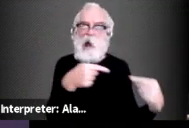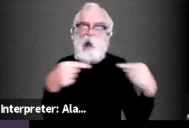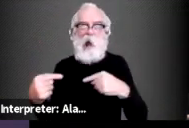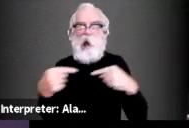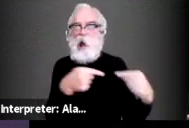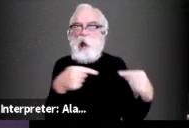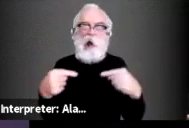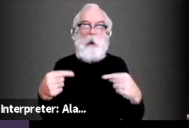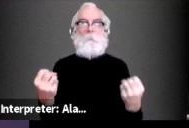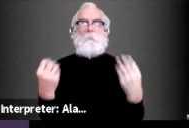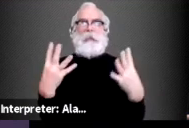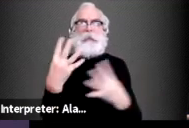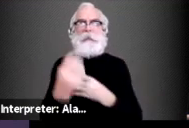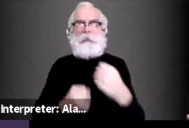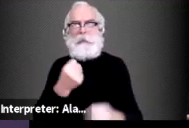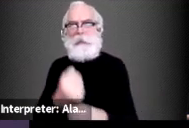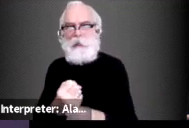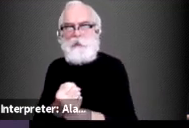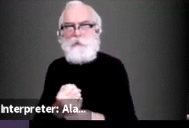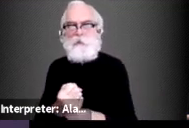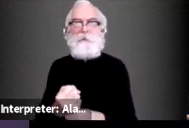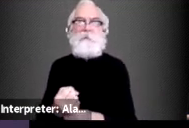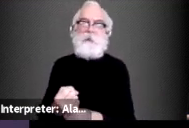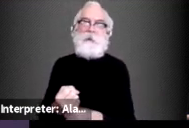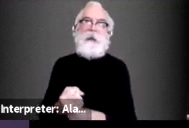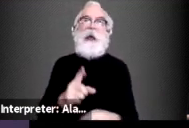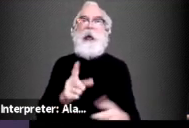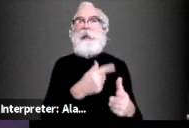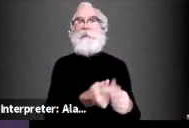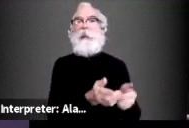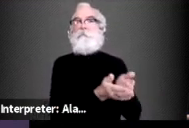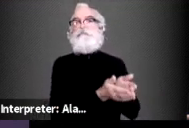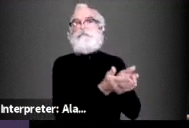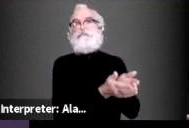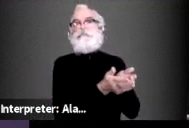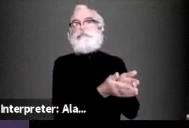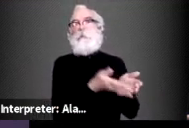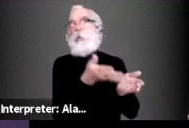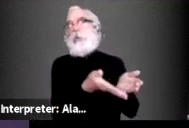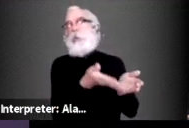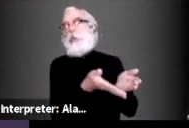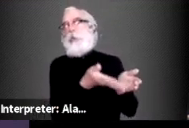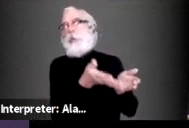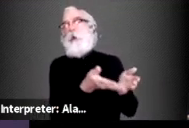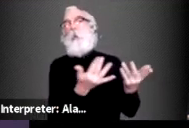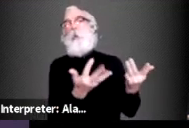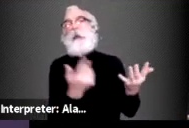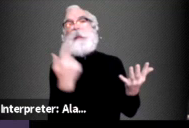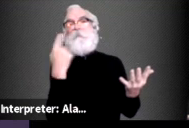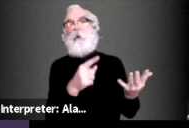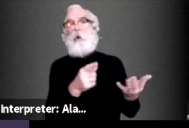with the profit, the cargo, sitting in some warehouse waiting for the issue to be resolved.